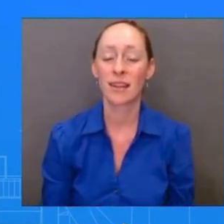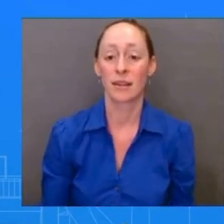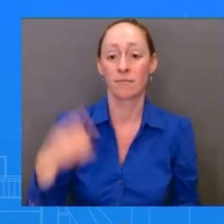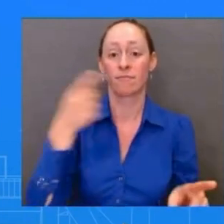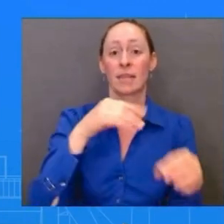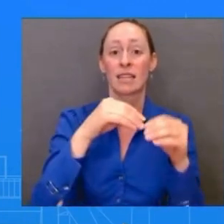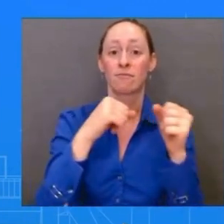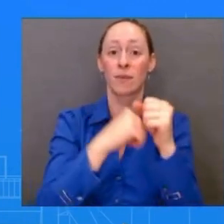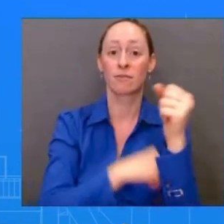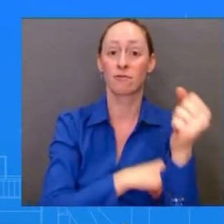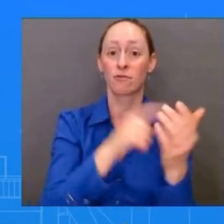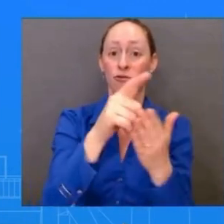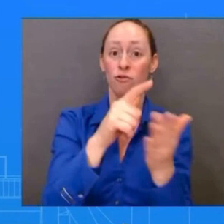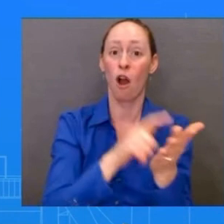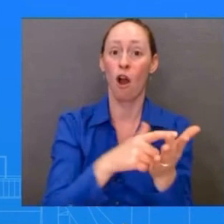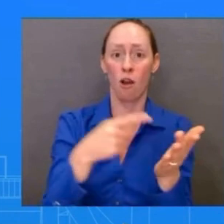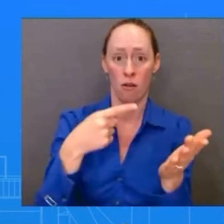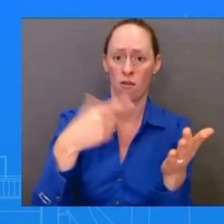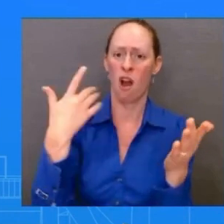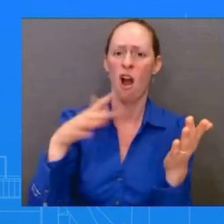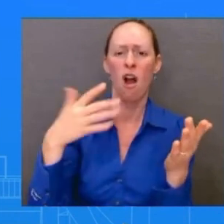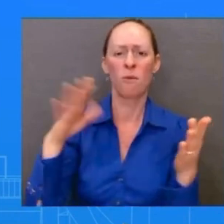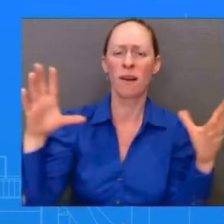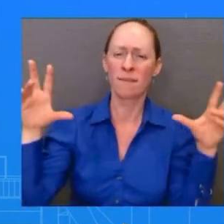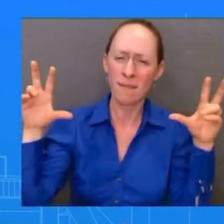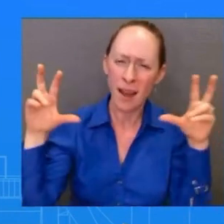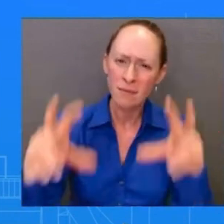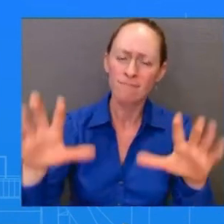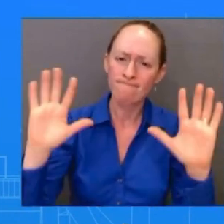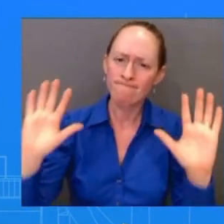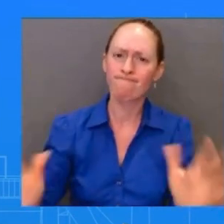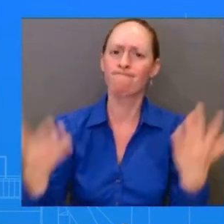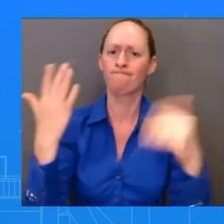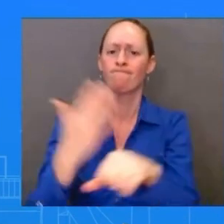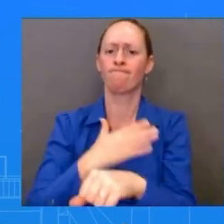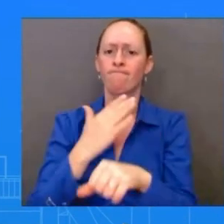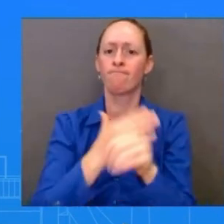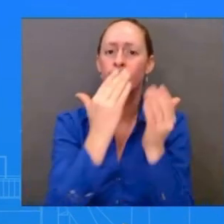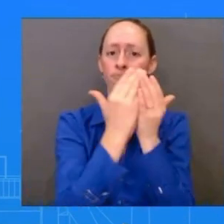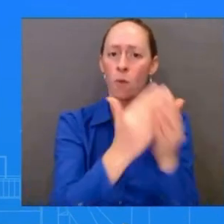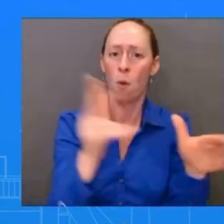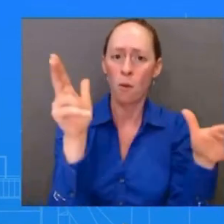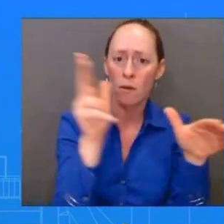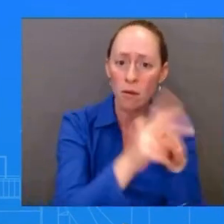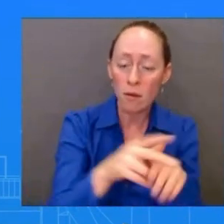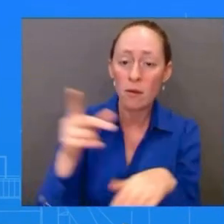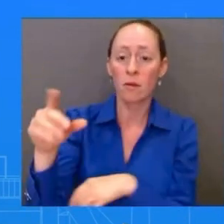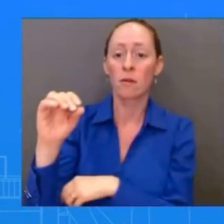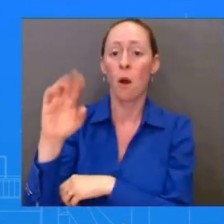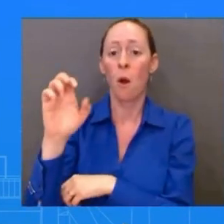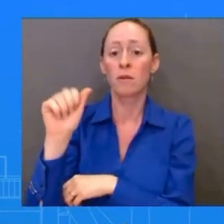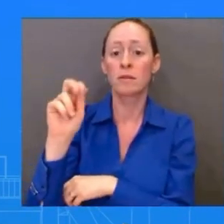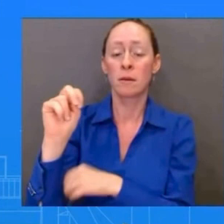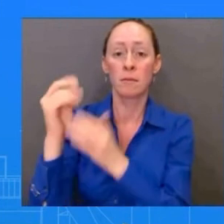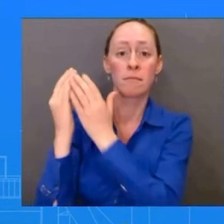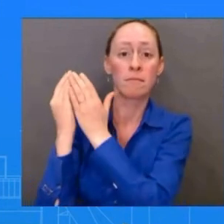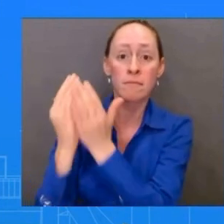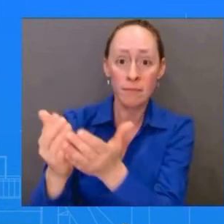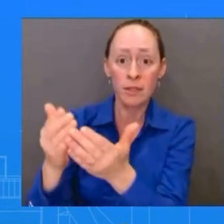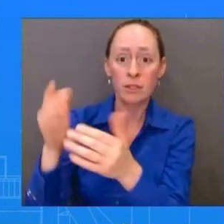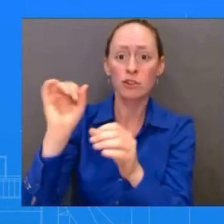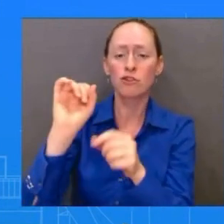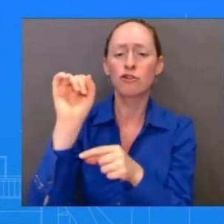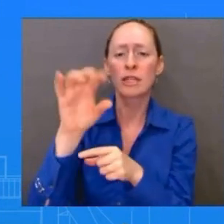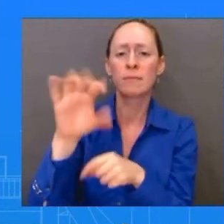our ports. The Ocean Shipping Reform Act is cracking down on foreign shipping companies to lower prices for goods.